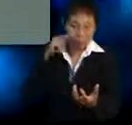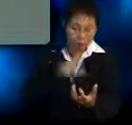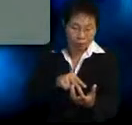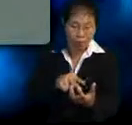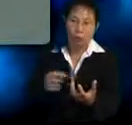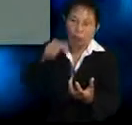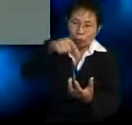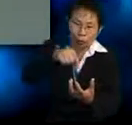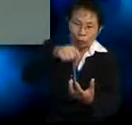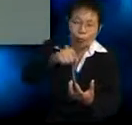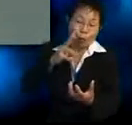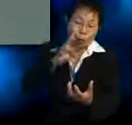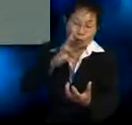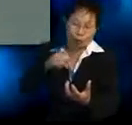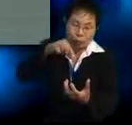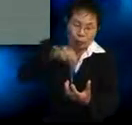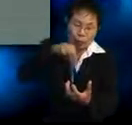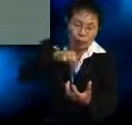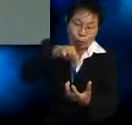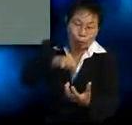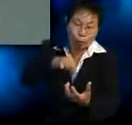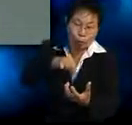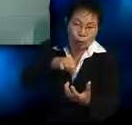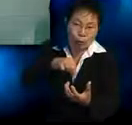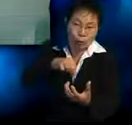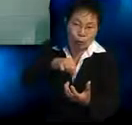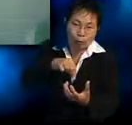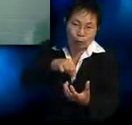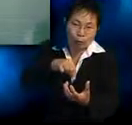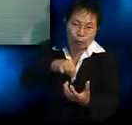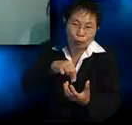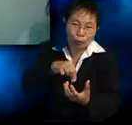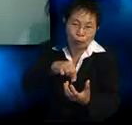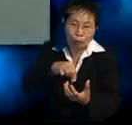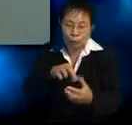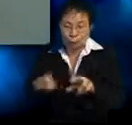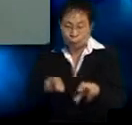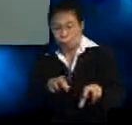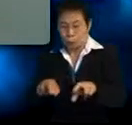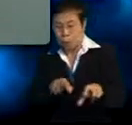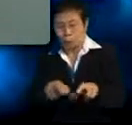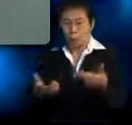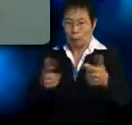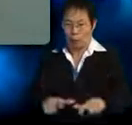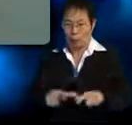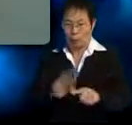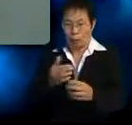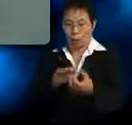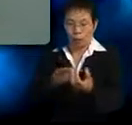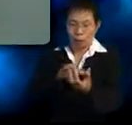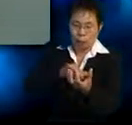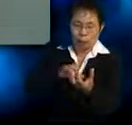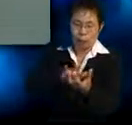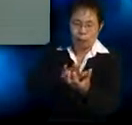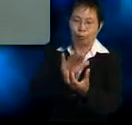When a few drops of water is added to the residue, a vigorous reaction occurs and heat is given